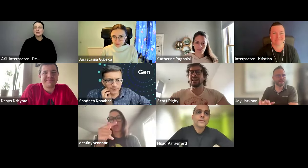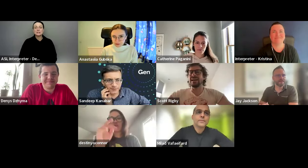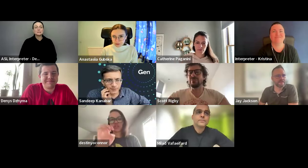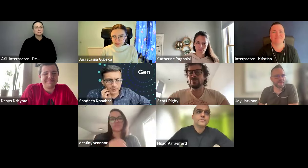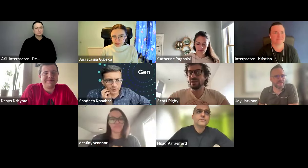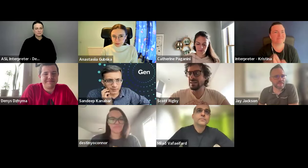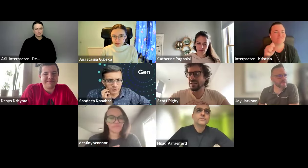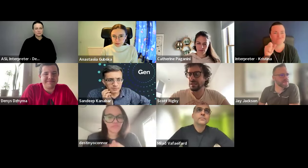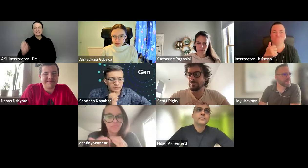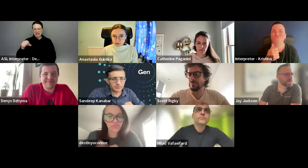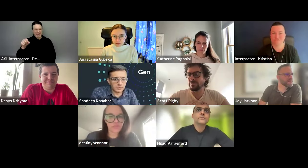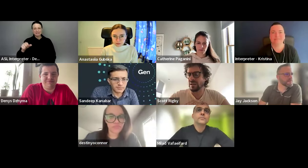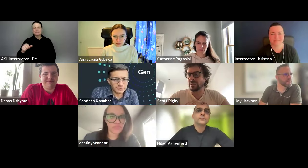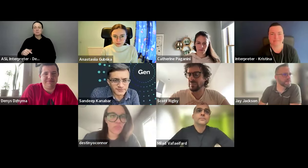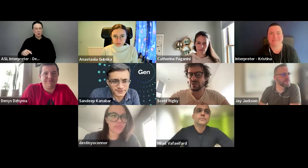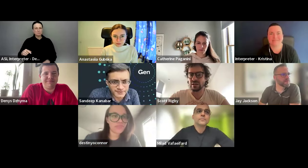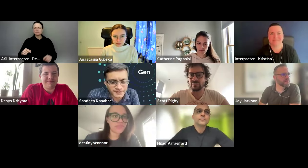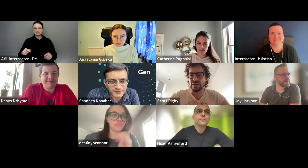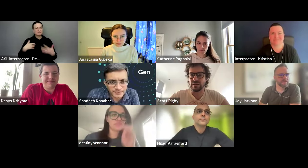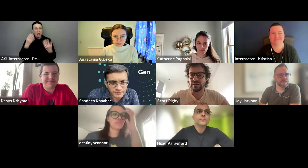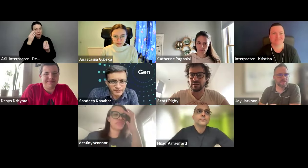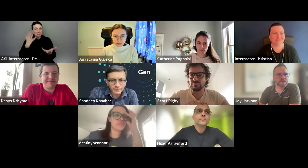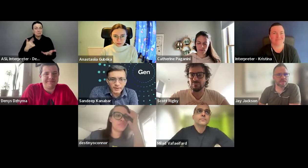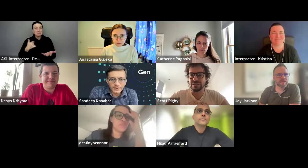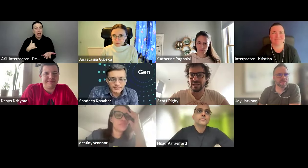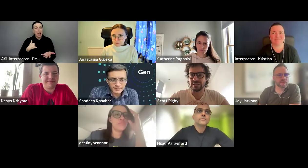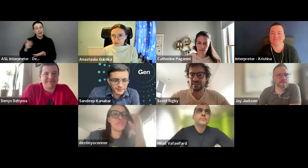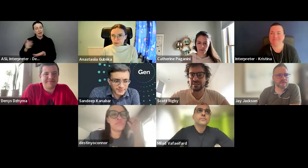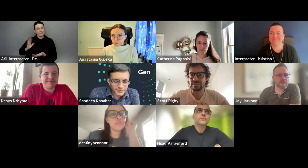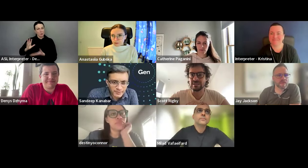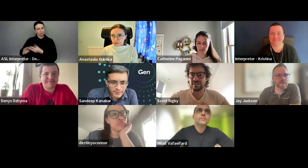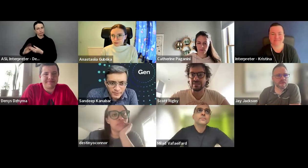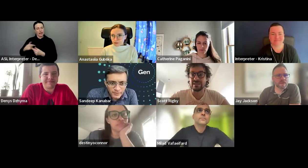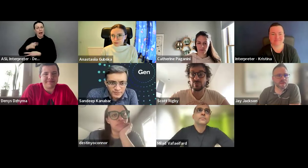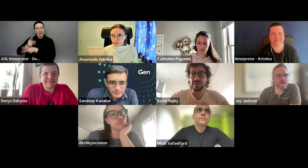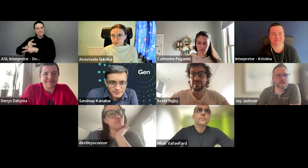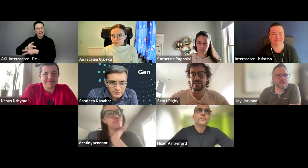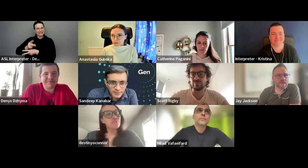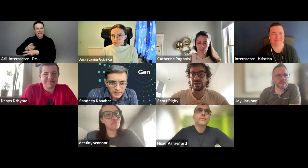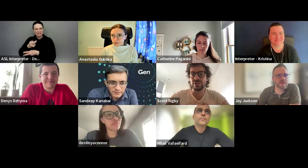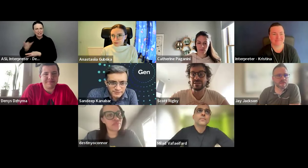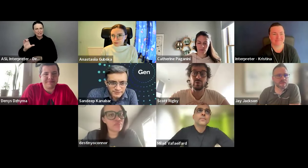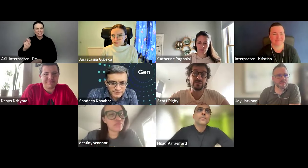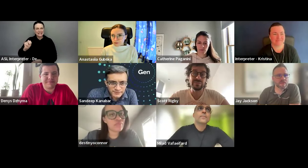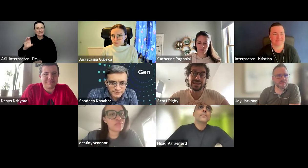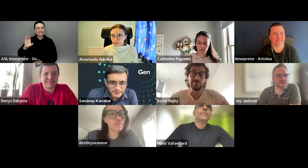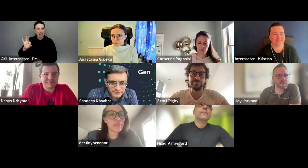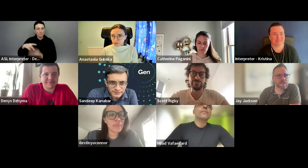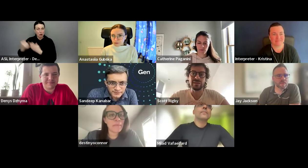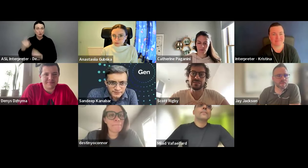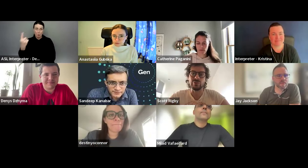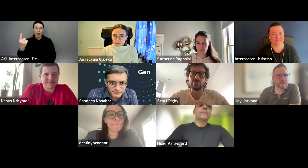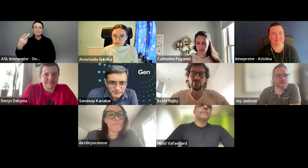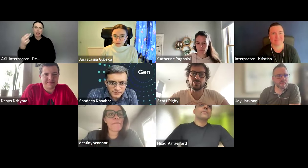So yeah, everyone, I mentioned that I maintain several CNCF projects, and one of them is